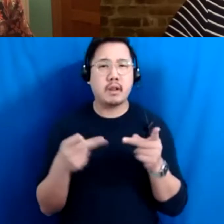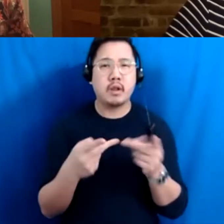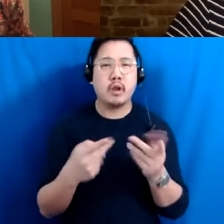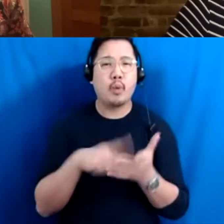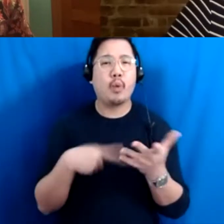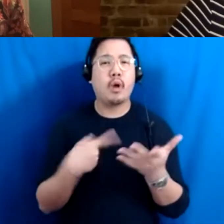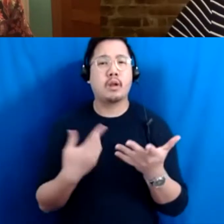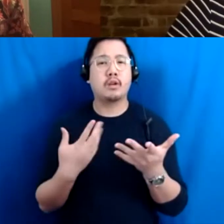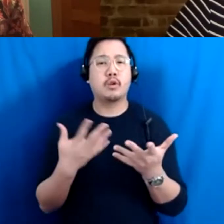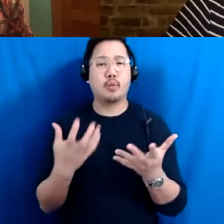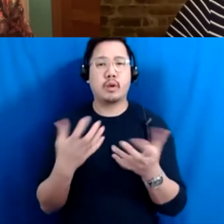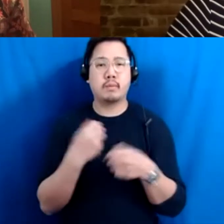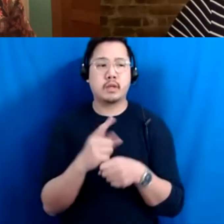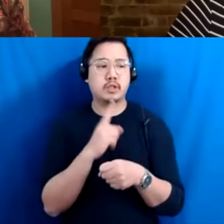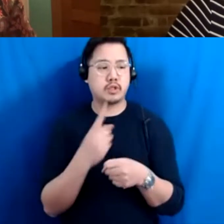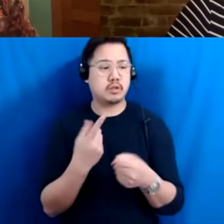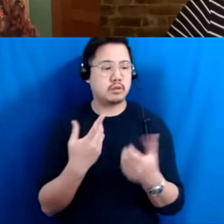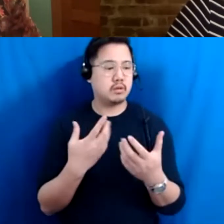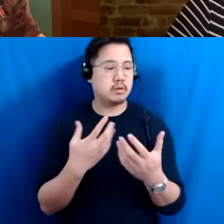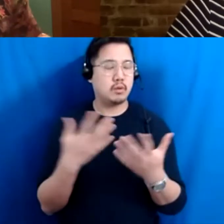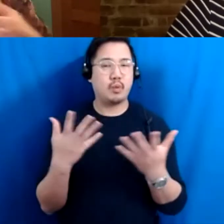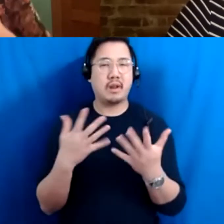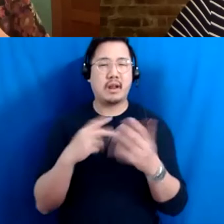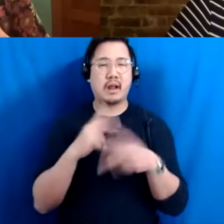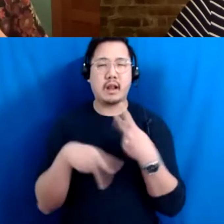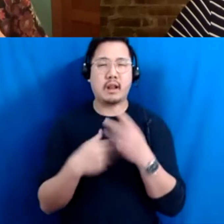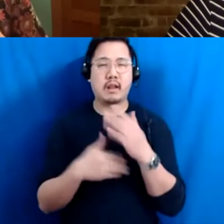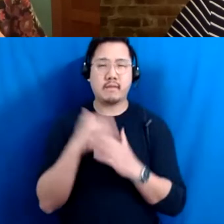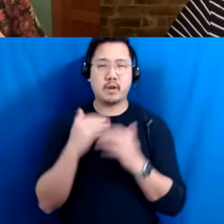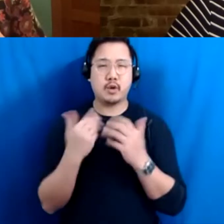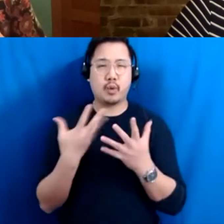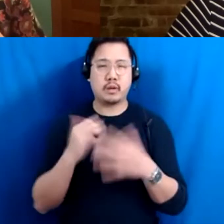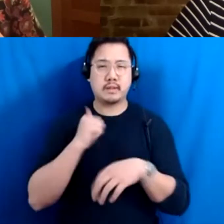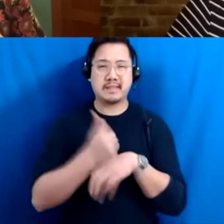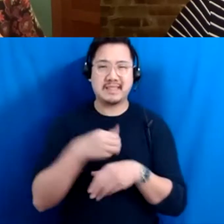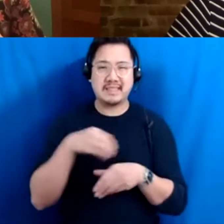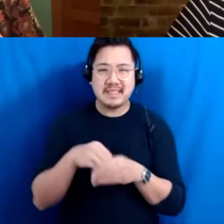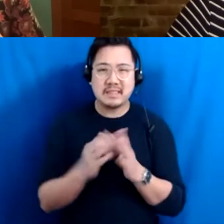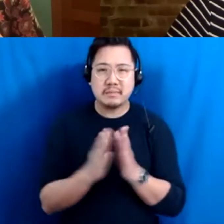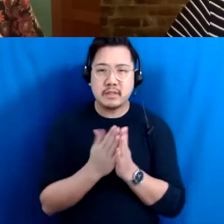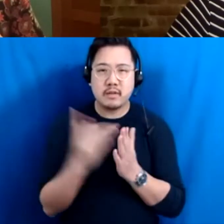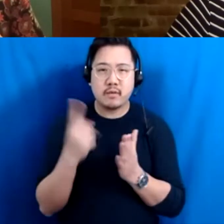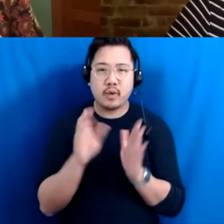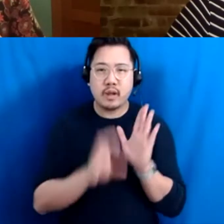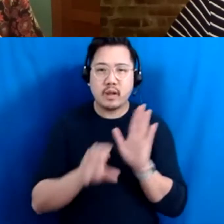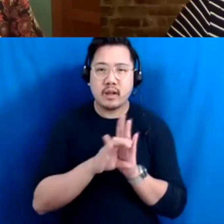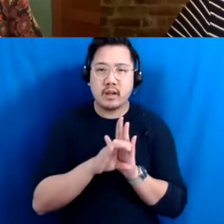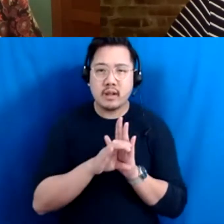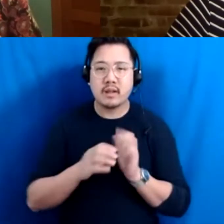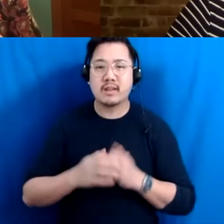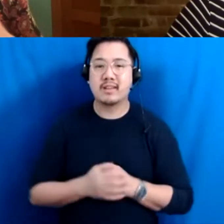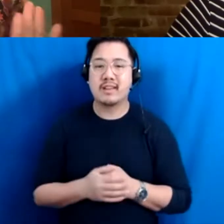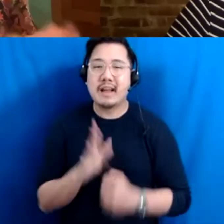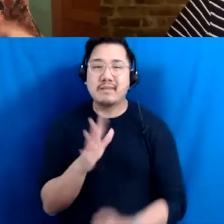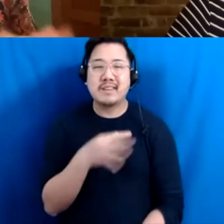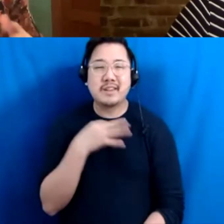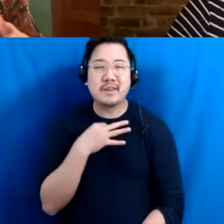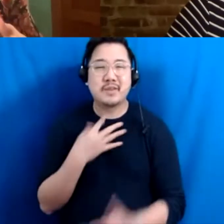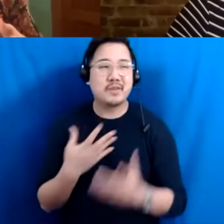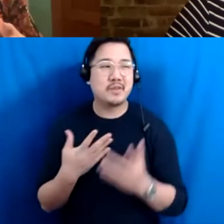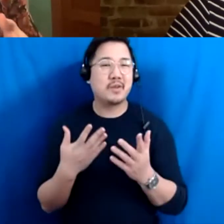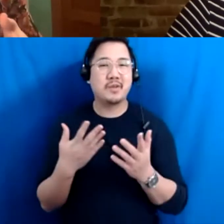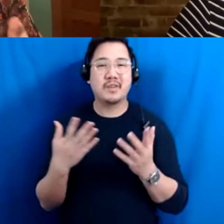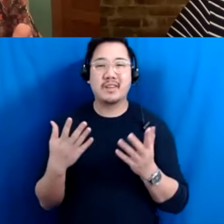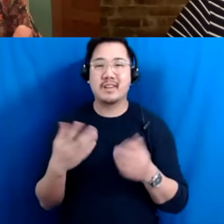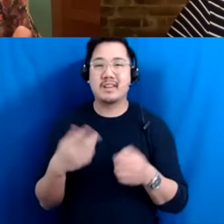place to give your characters? I mean, one of my first things is that I want to ask you what in the book reminded you, or what were the